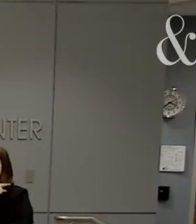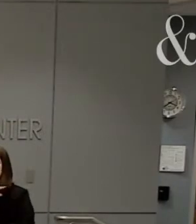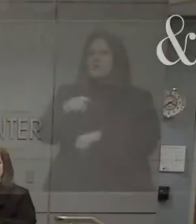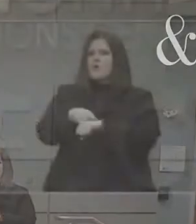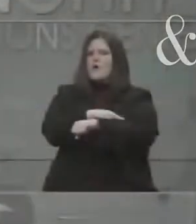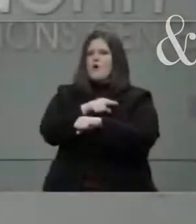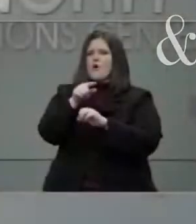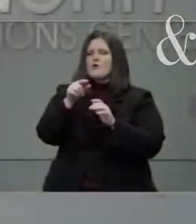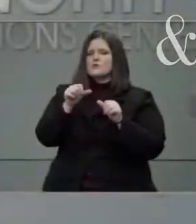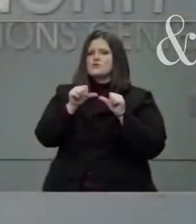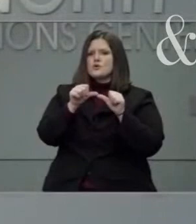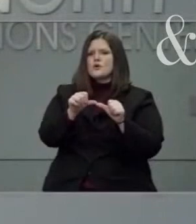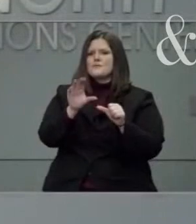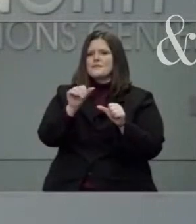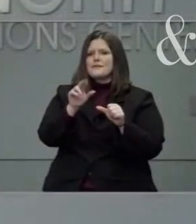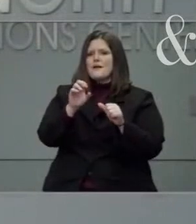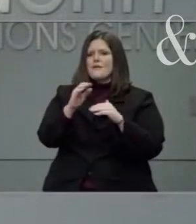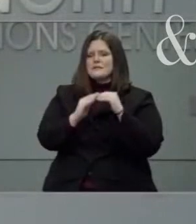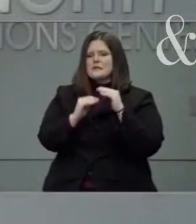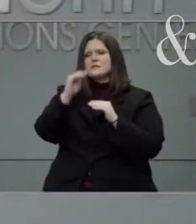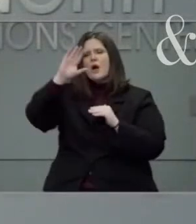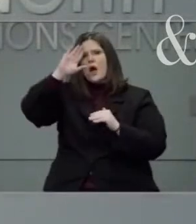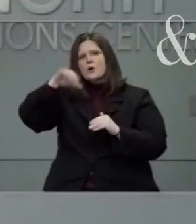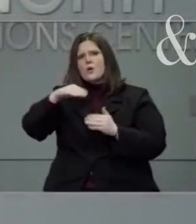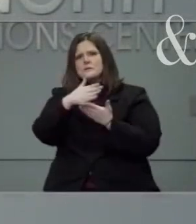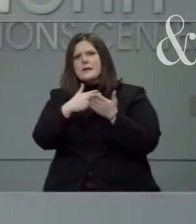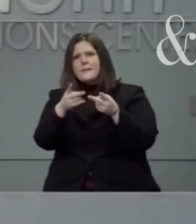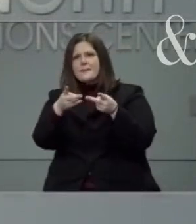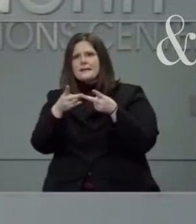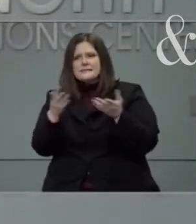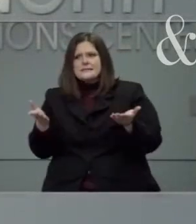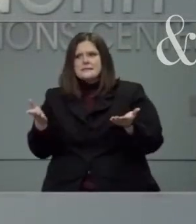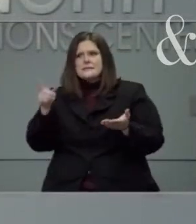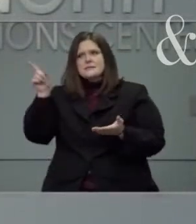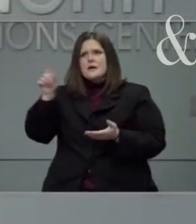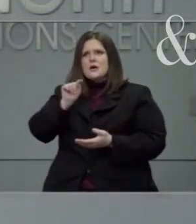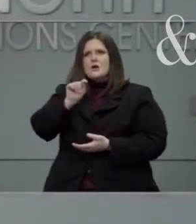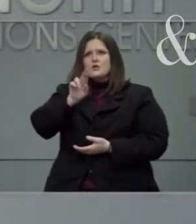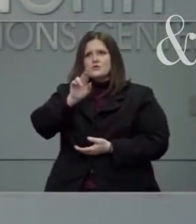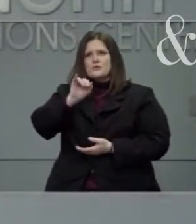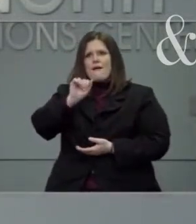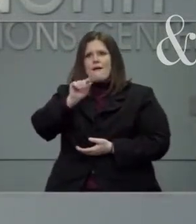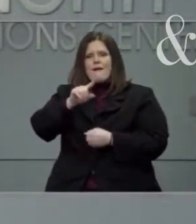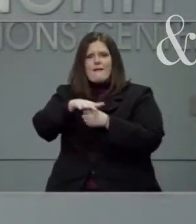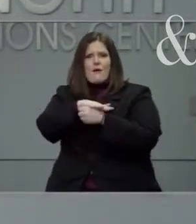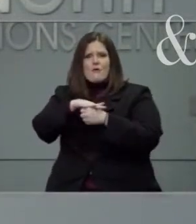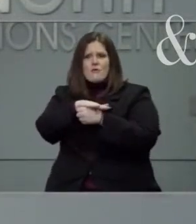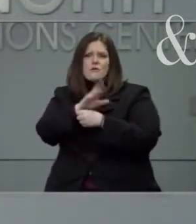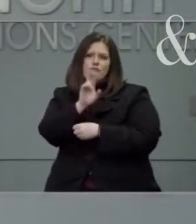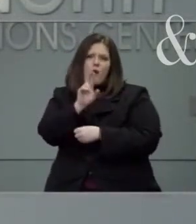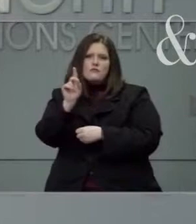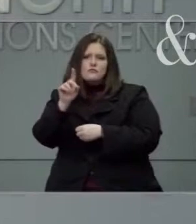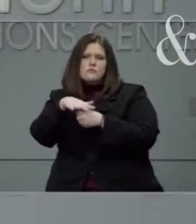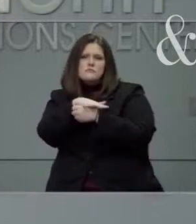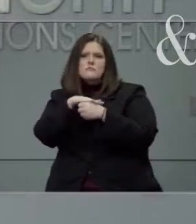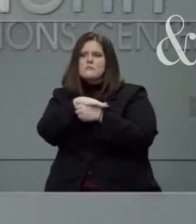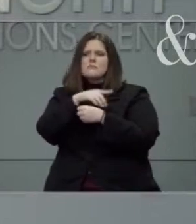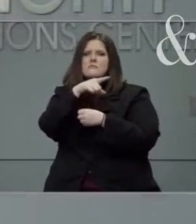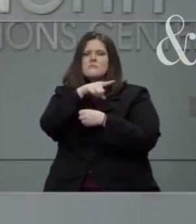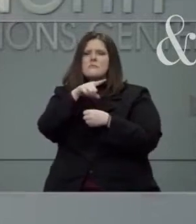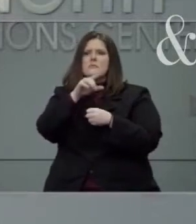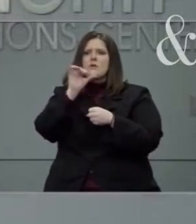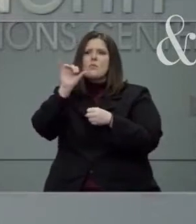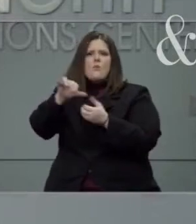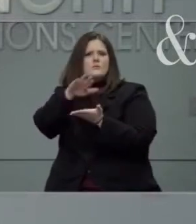that some counties, specifically here in the Triad, have stepped in to help vaccinate facilities that did not enroll in CVS or